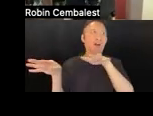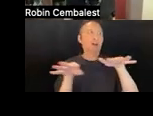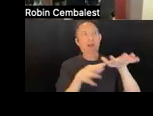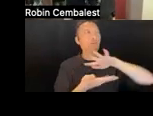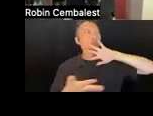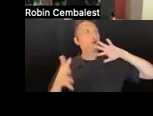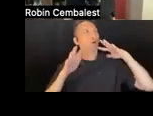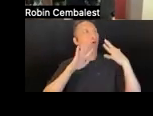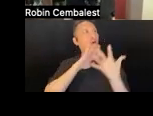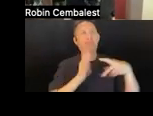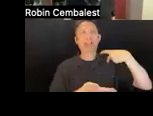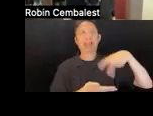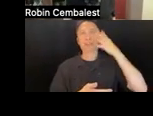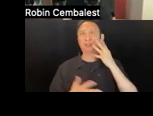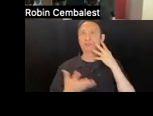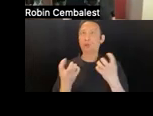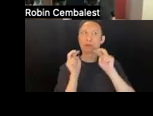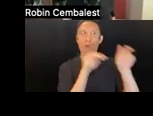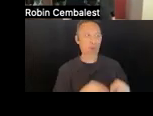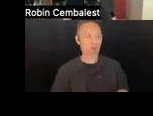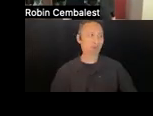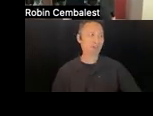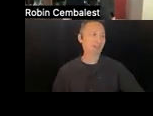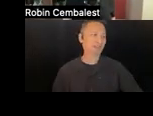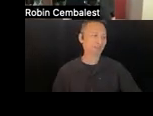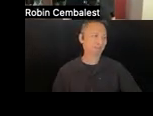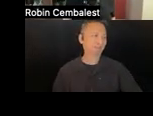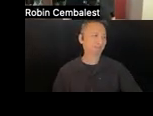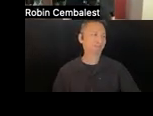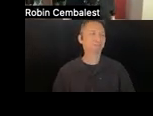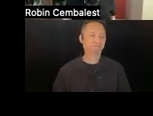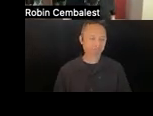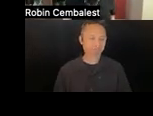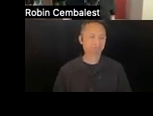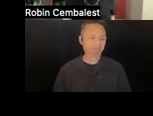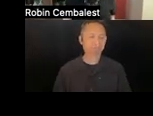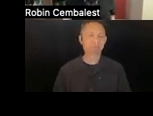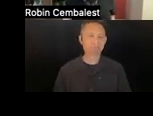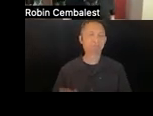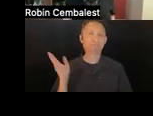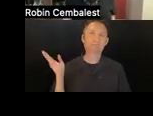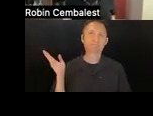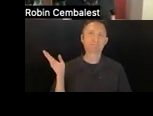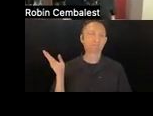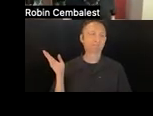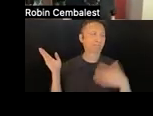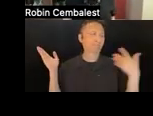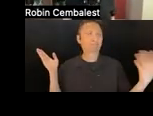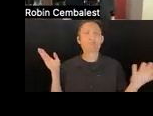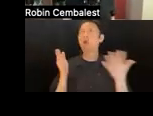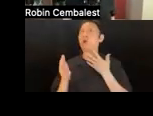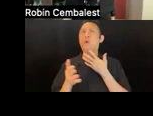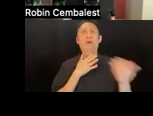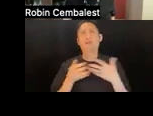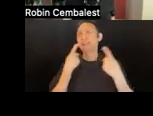experience. And then, however the announcement is, the artist is going to follow through with their